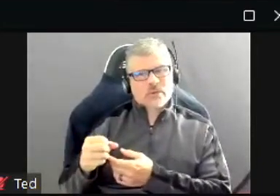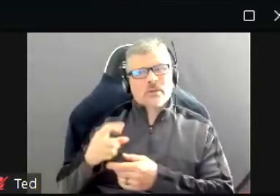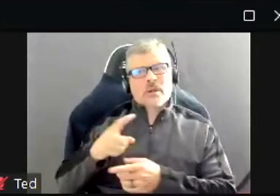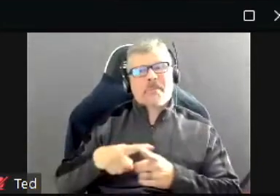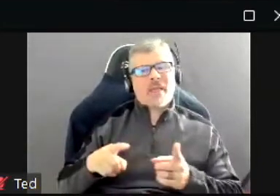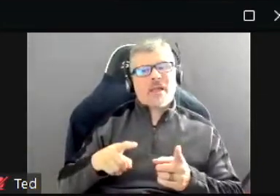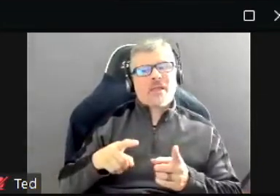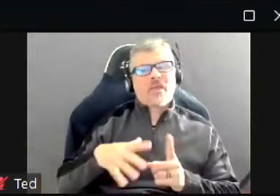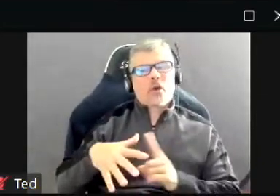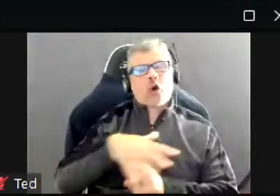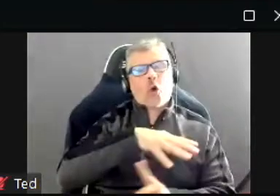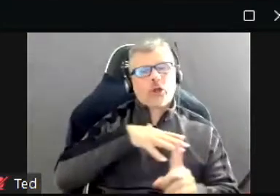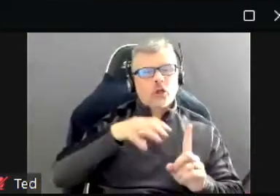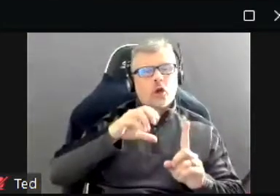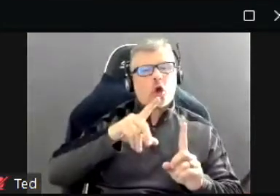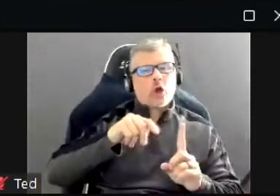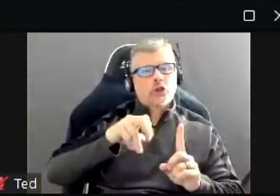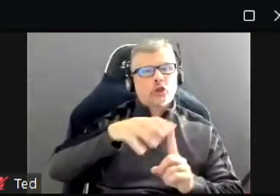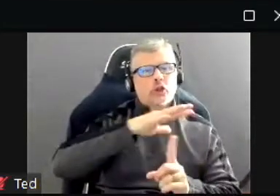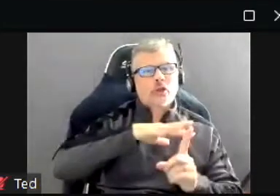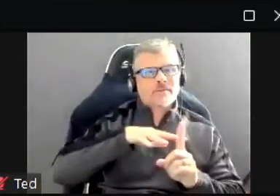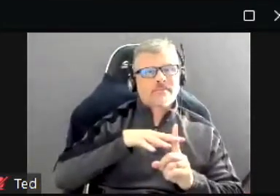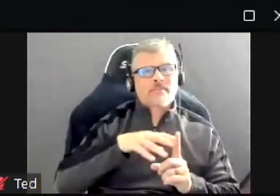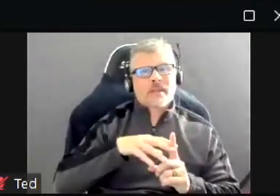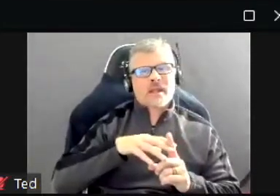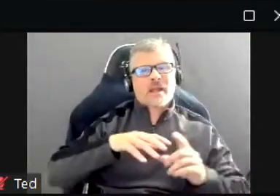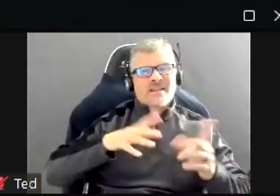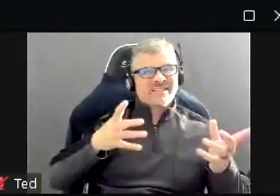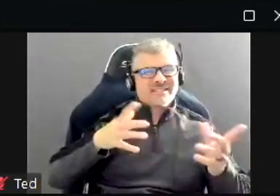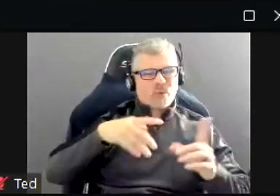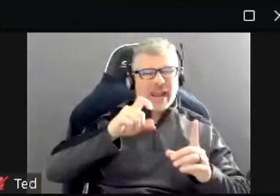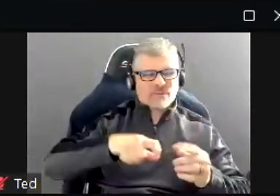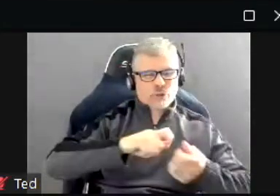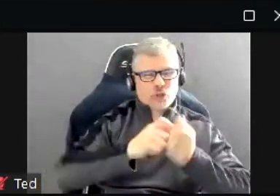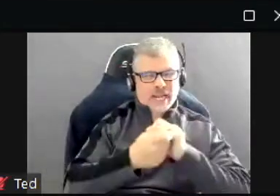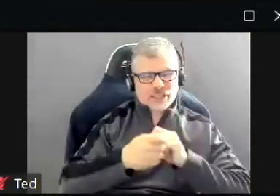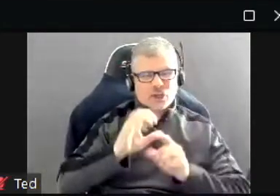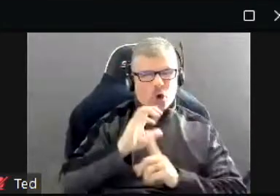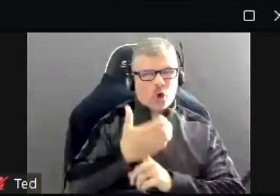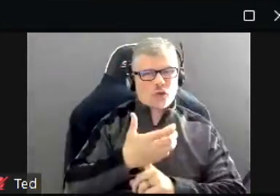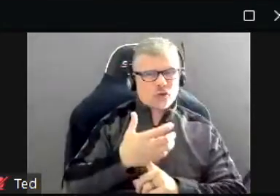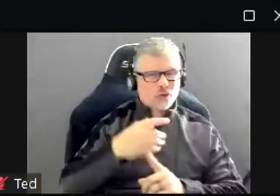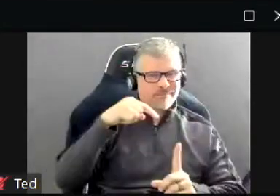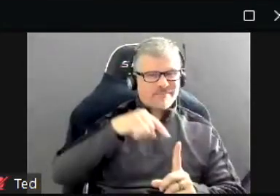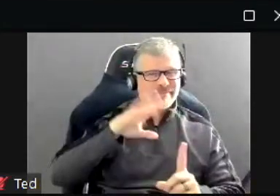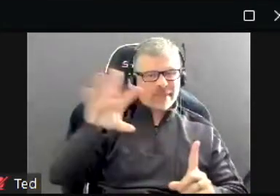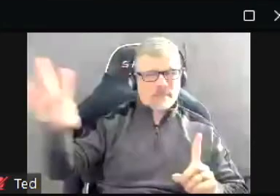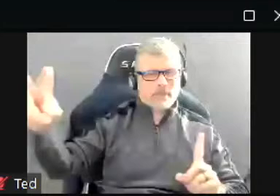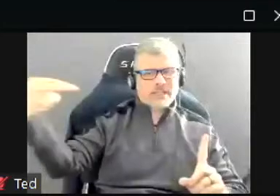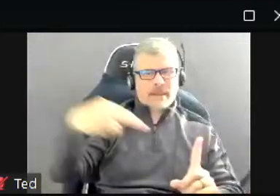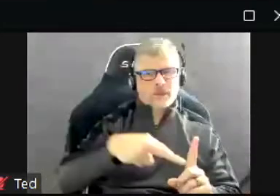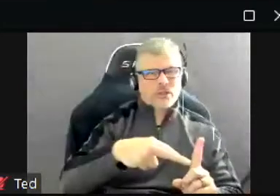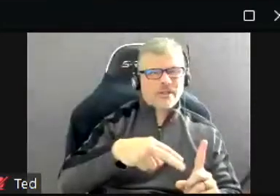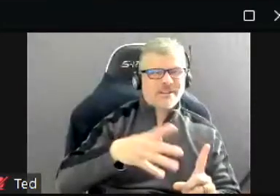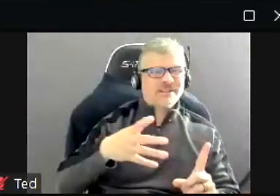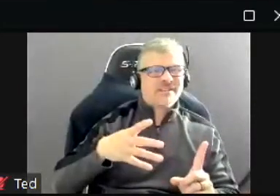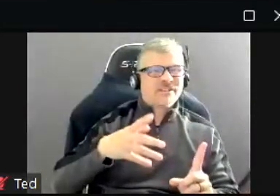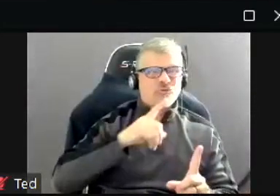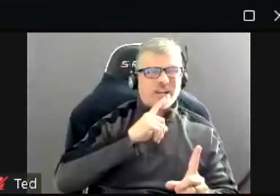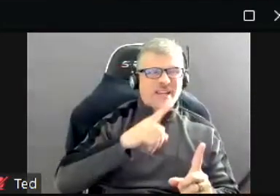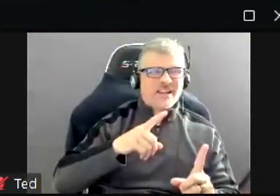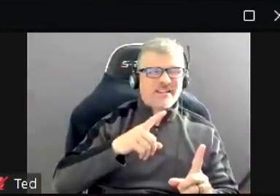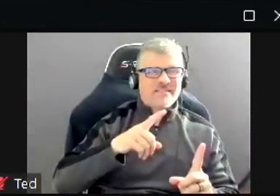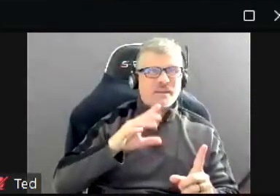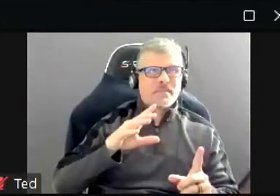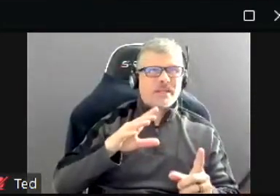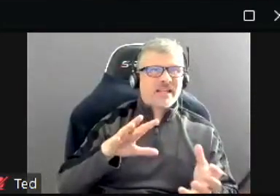like changing the culture and how we're perceiving and respecting the field that has been damaged in the last few years.